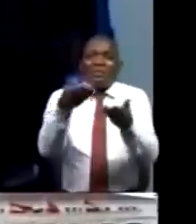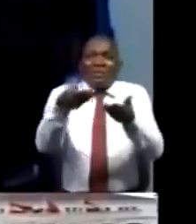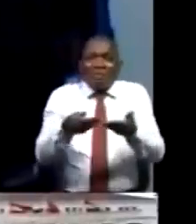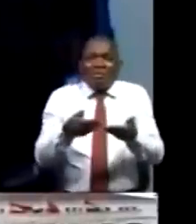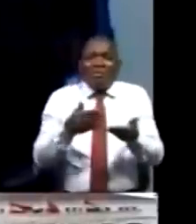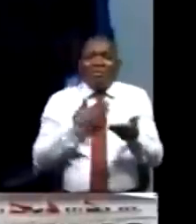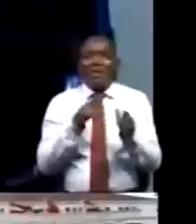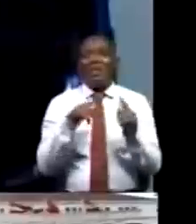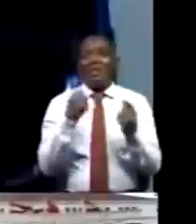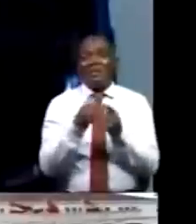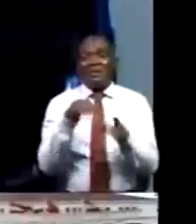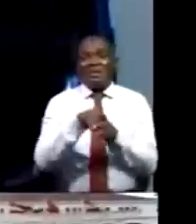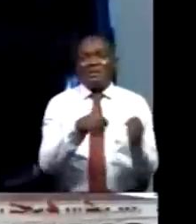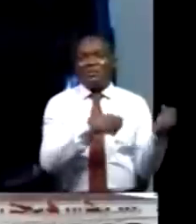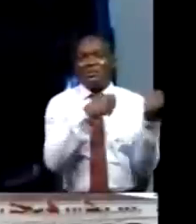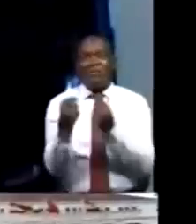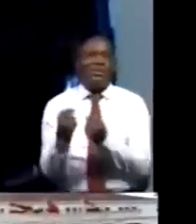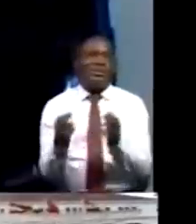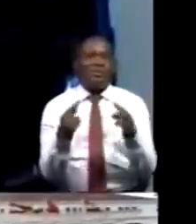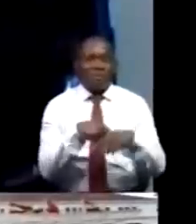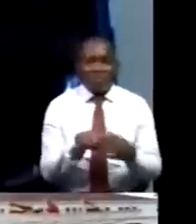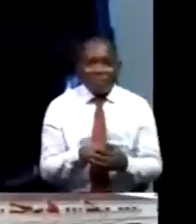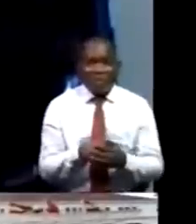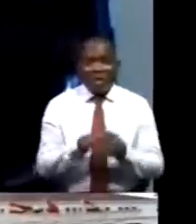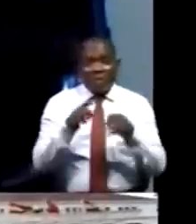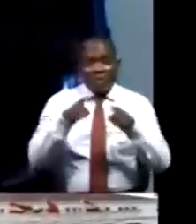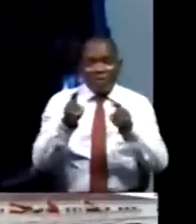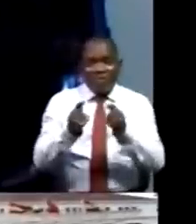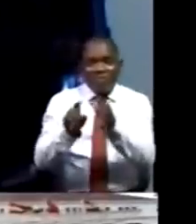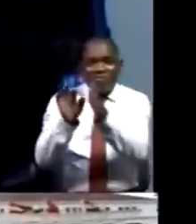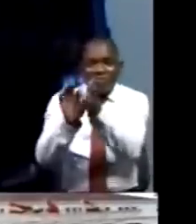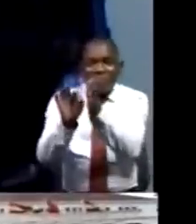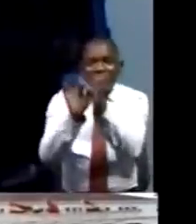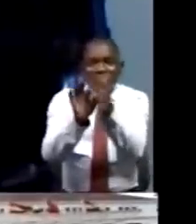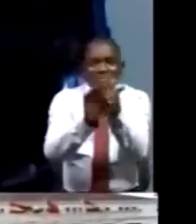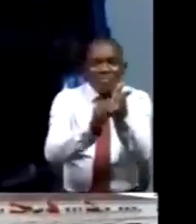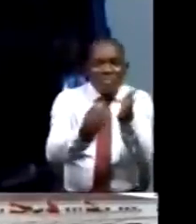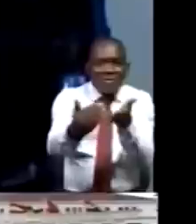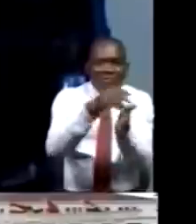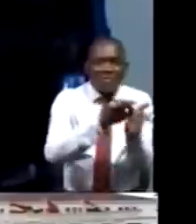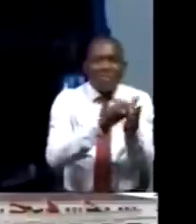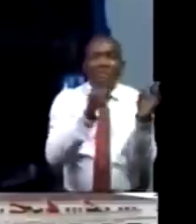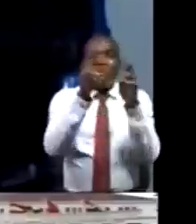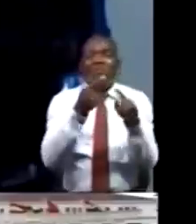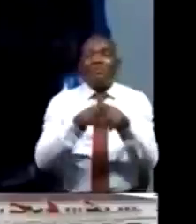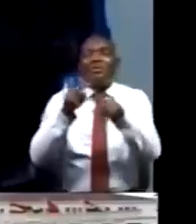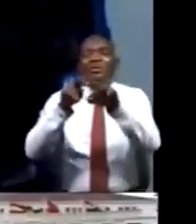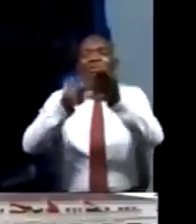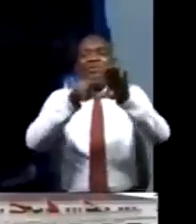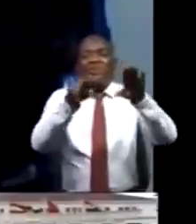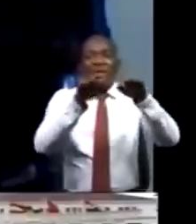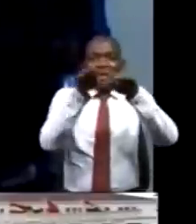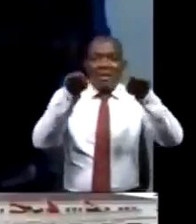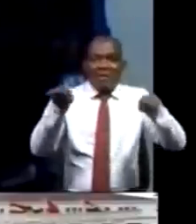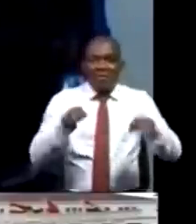team in the strong room during the collation of the results from the regional